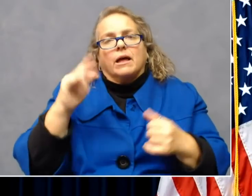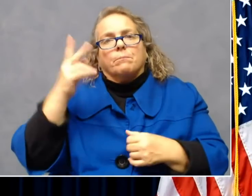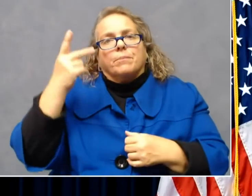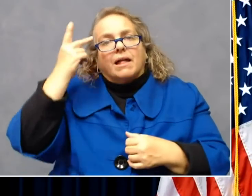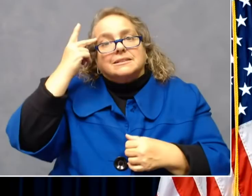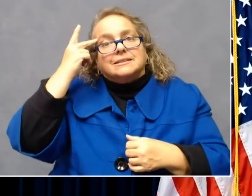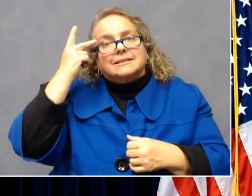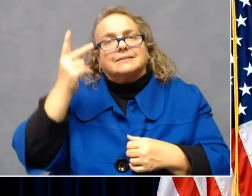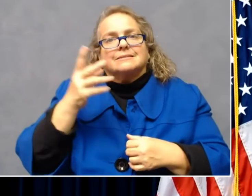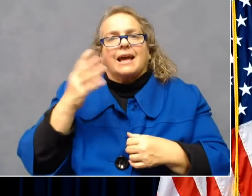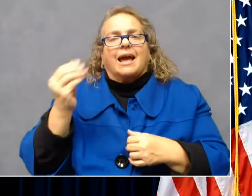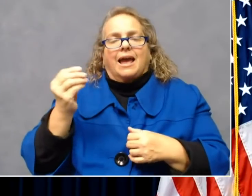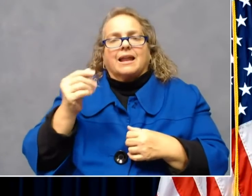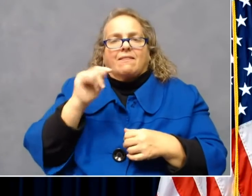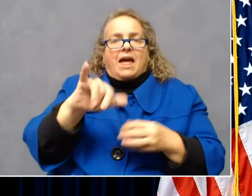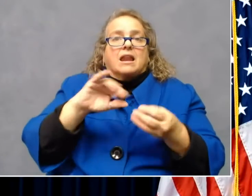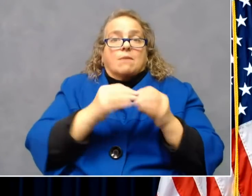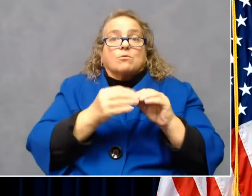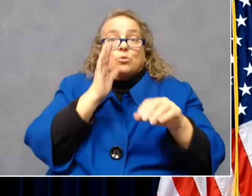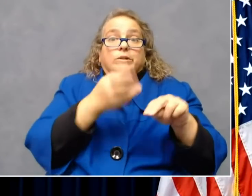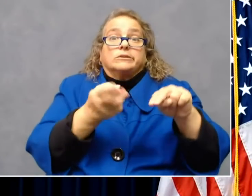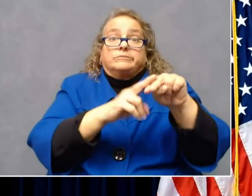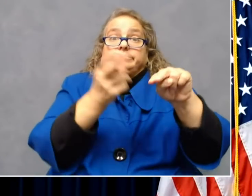Tom Latek from Kentucky Today.